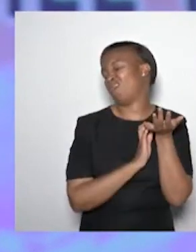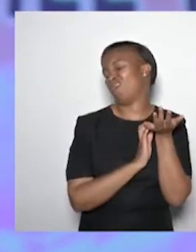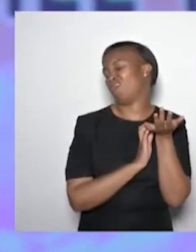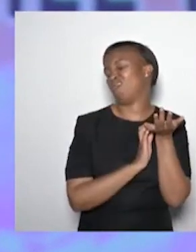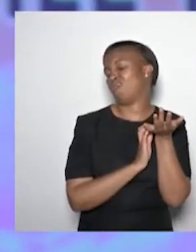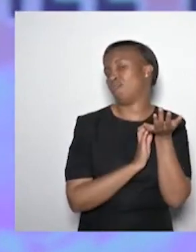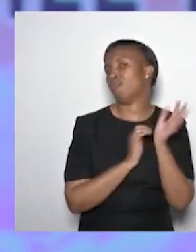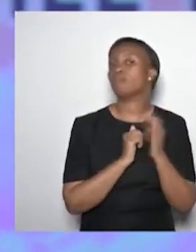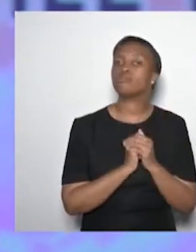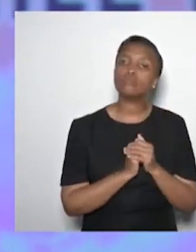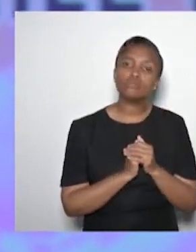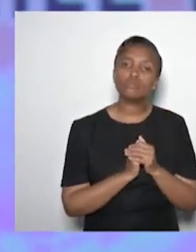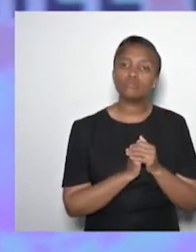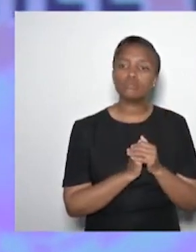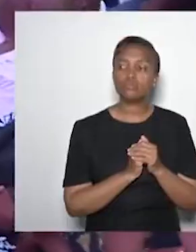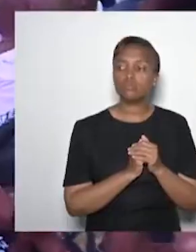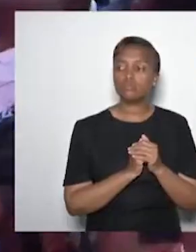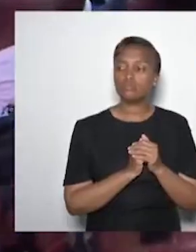That was weak.